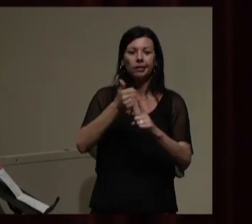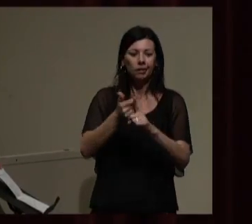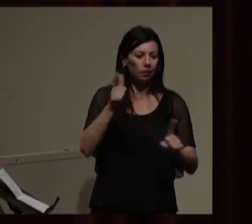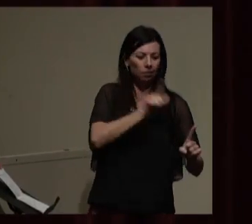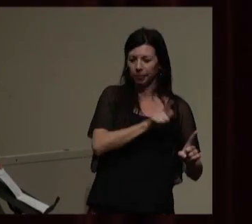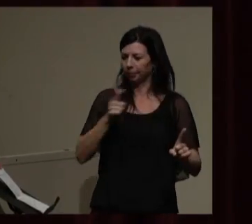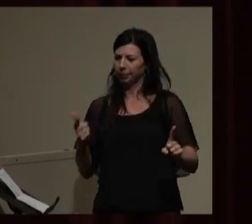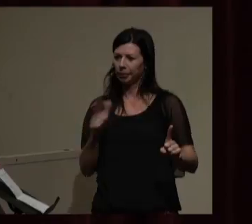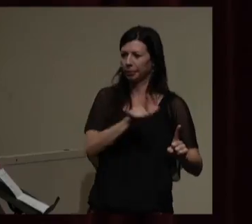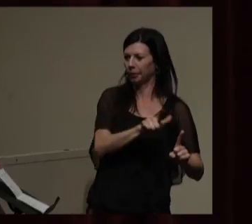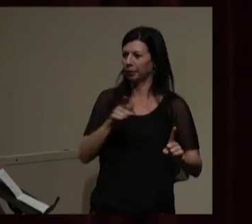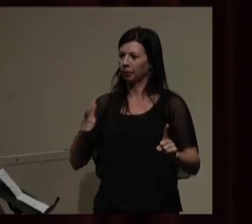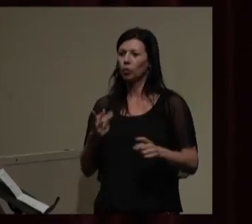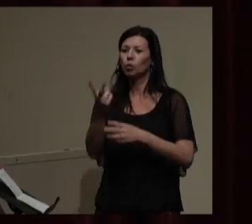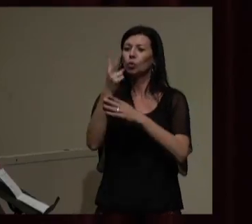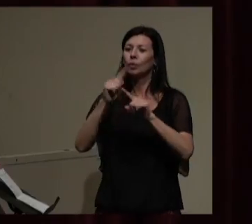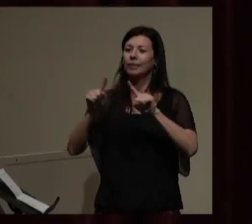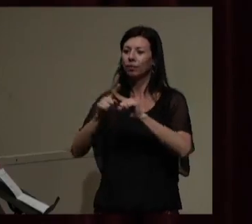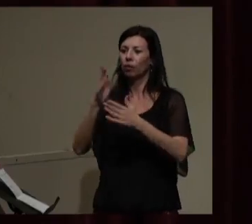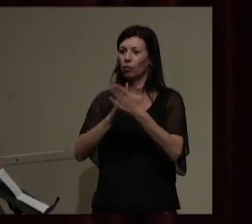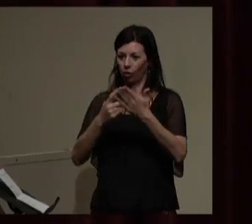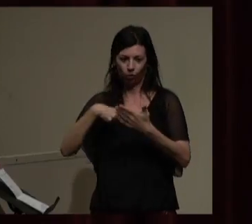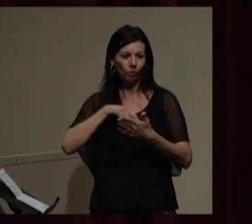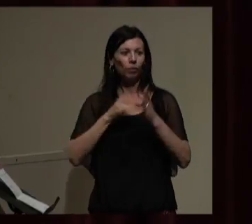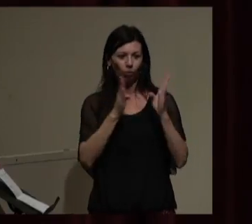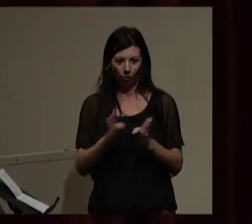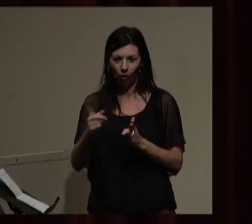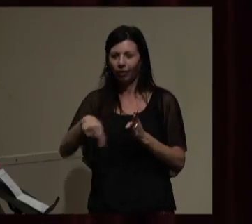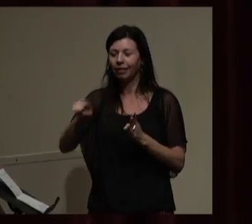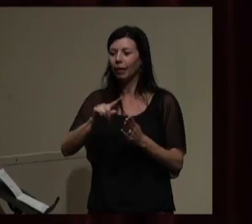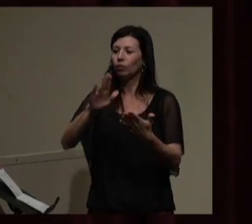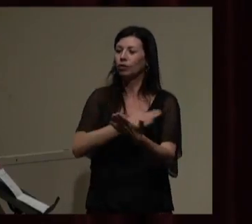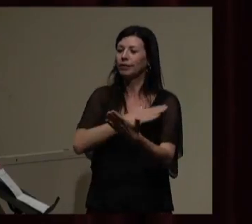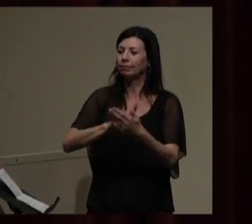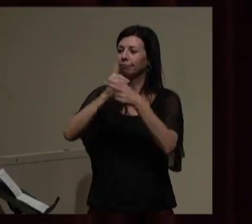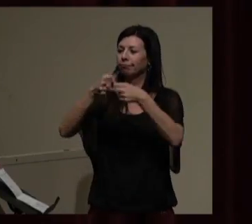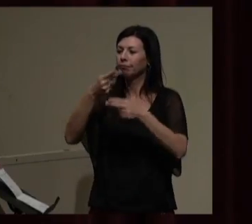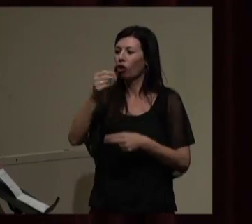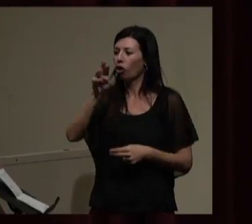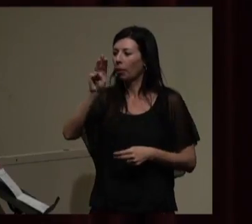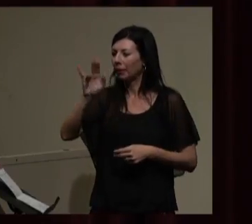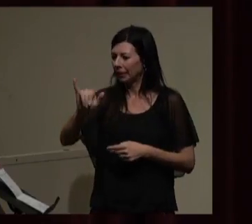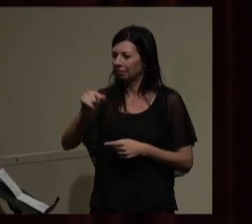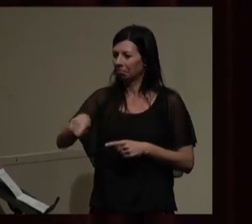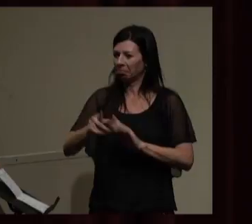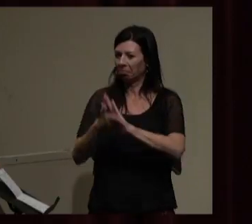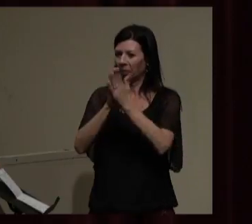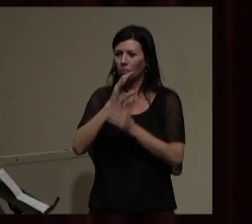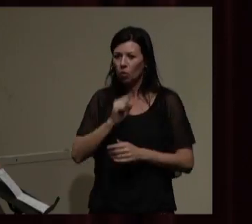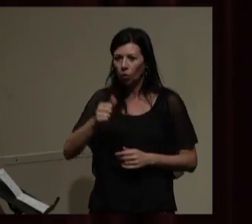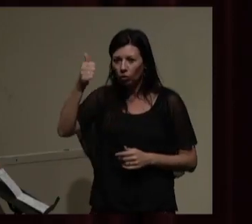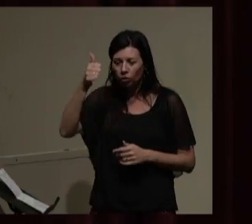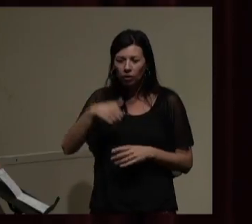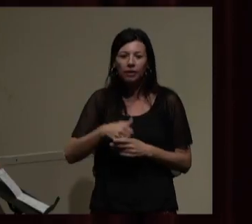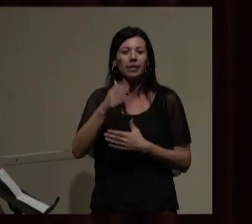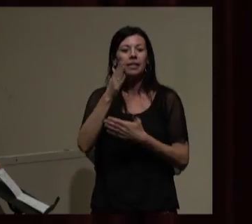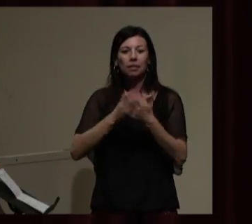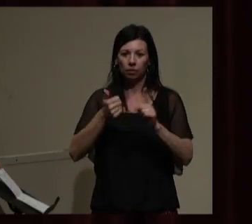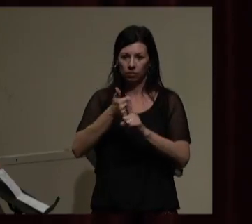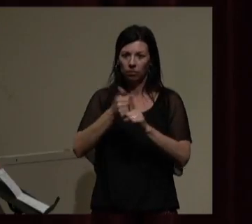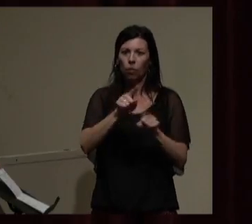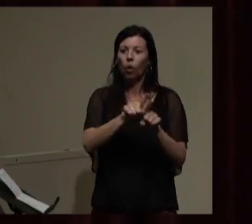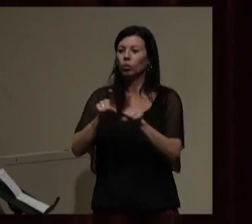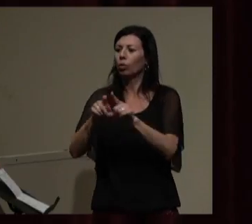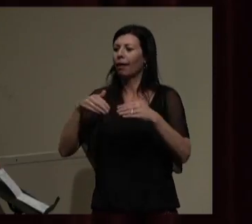in two parts, which prepares them for singing in harmony as they get older. Some of the songs have or